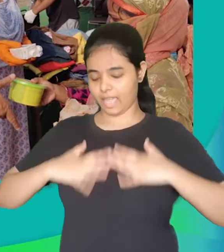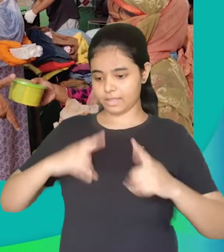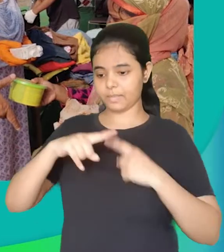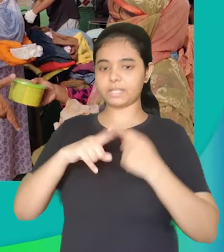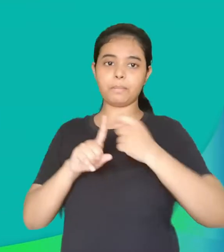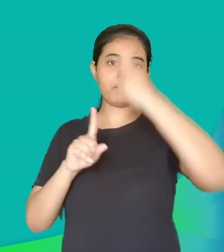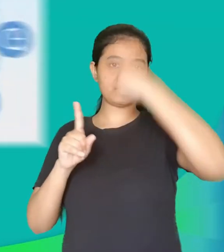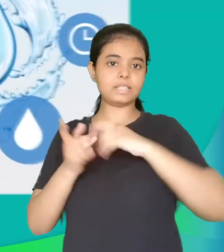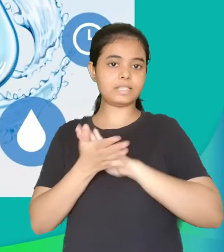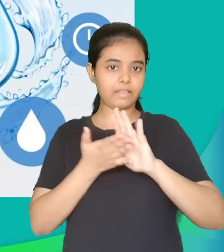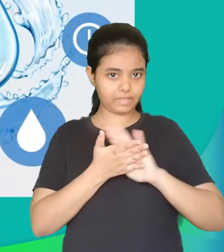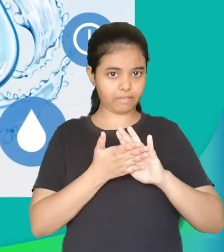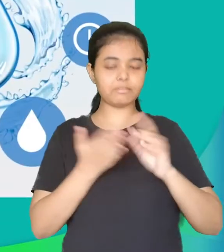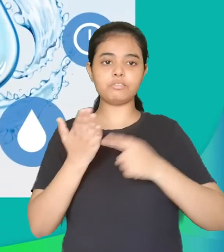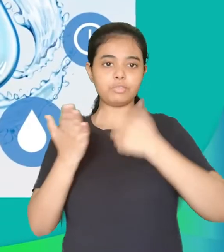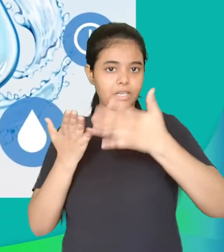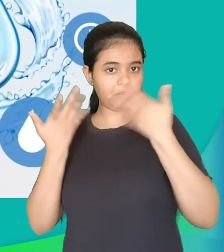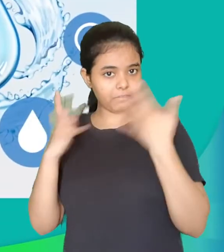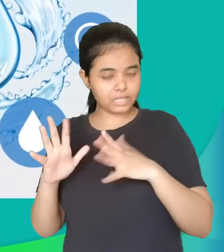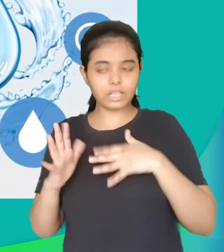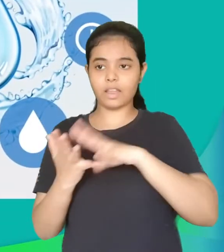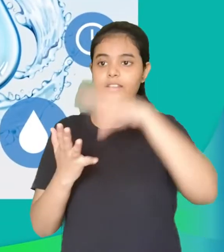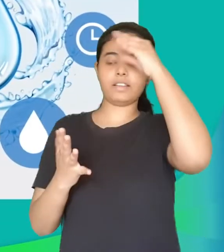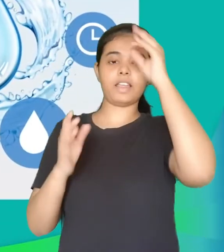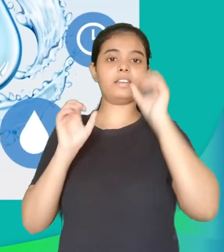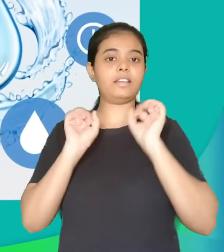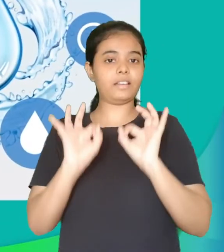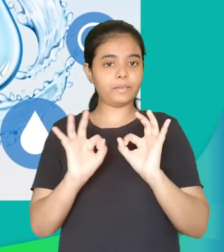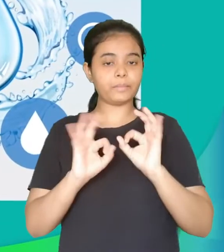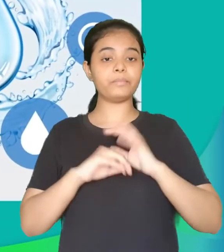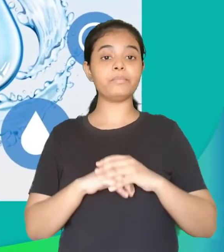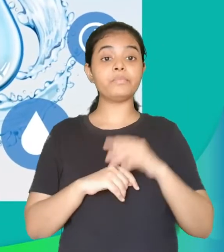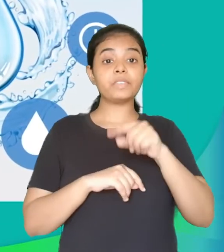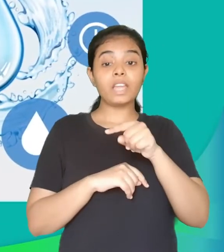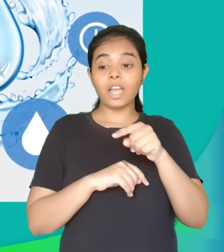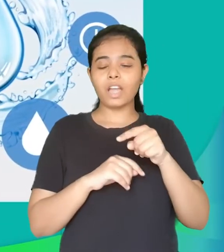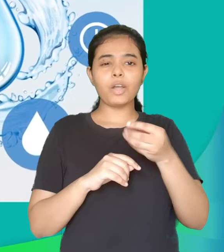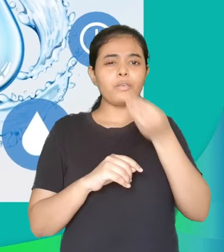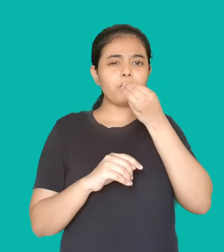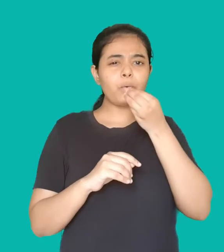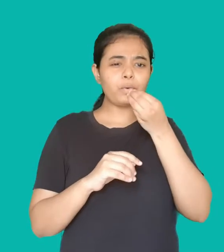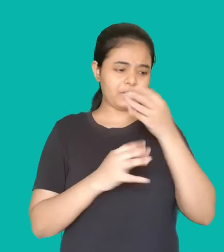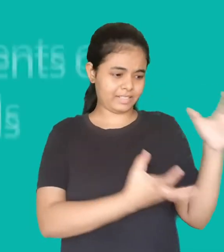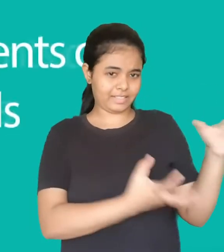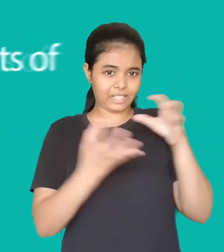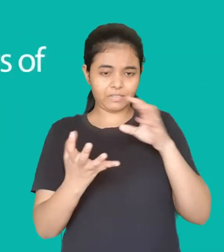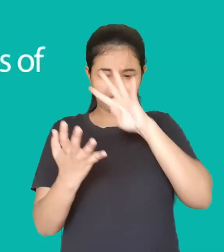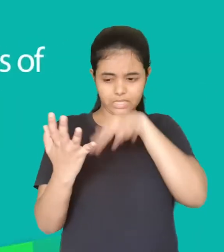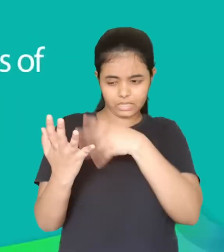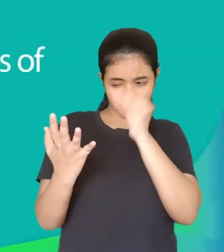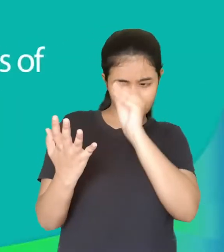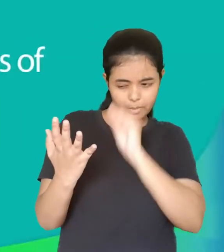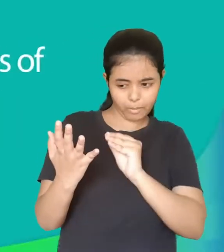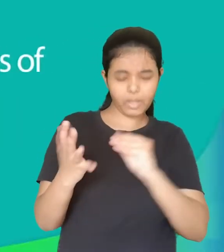with food shall undergo training in health and personal hygiene.